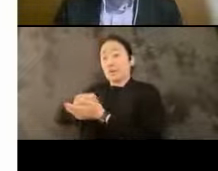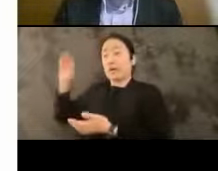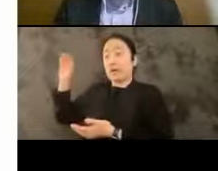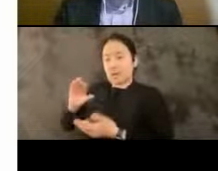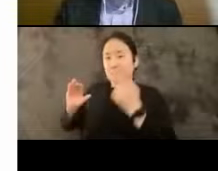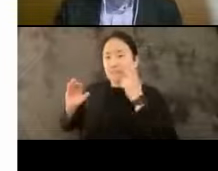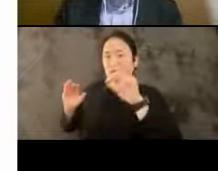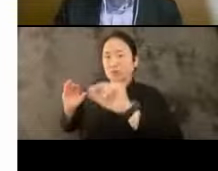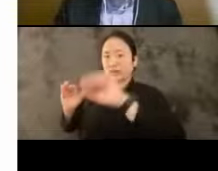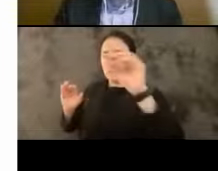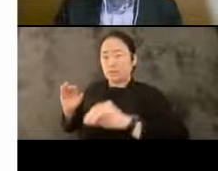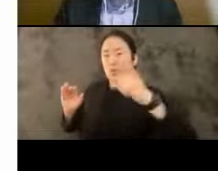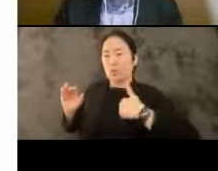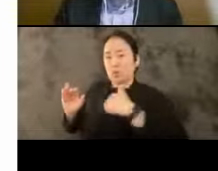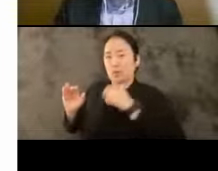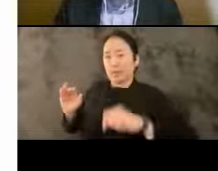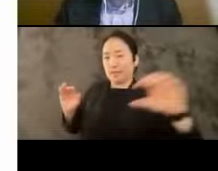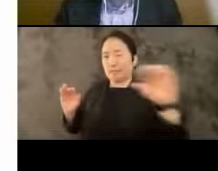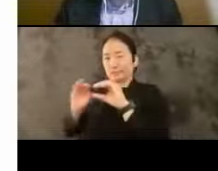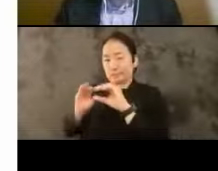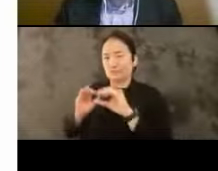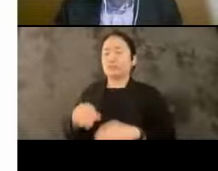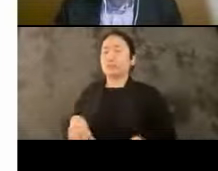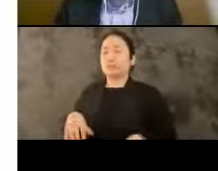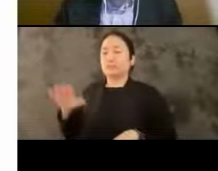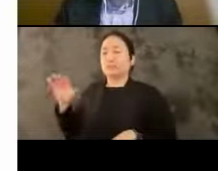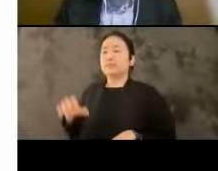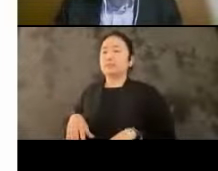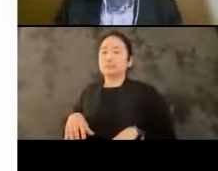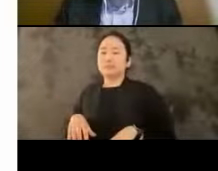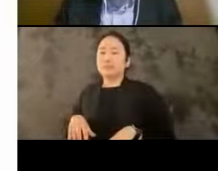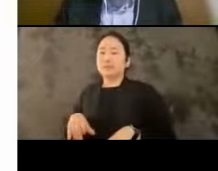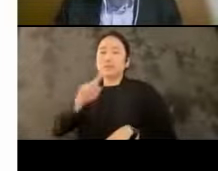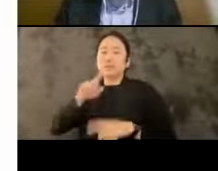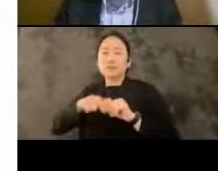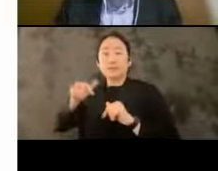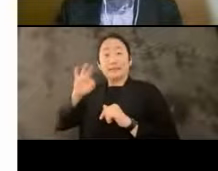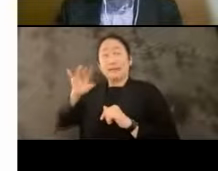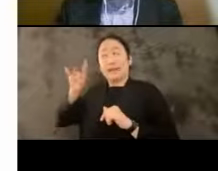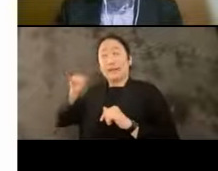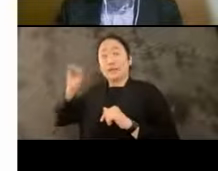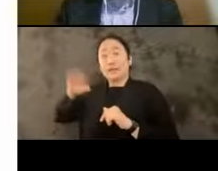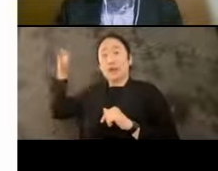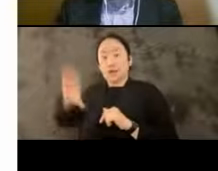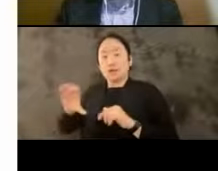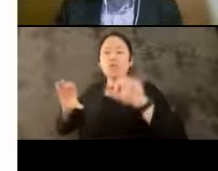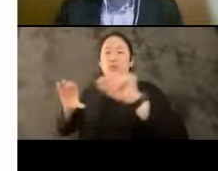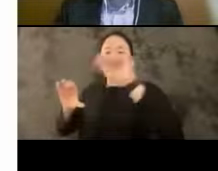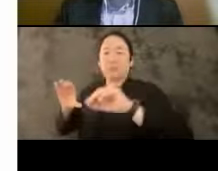So, and then the schedule after that, we got 2023 to